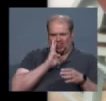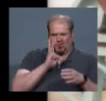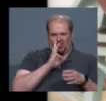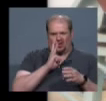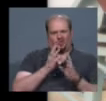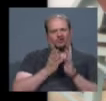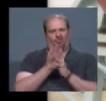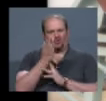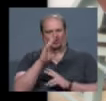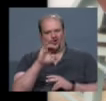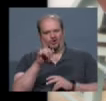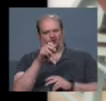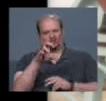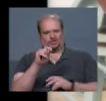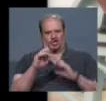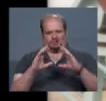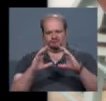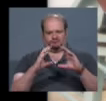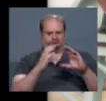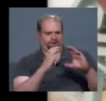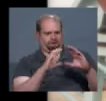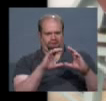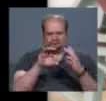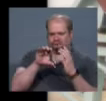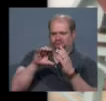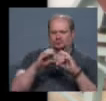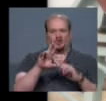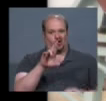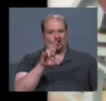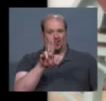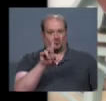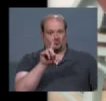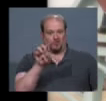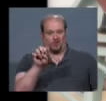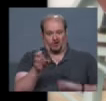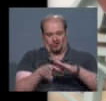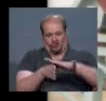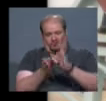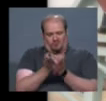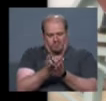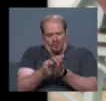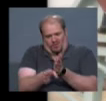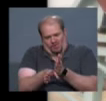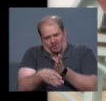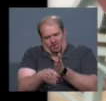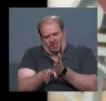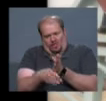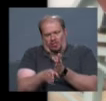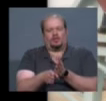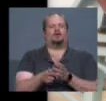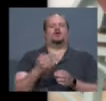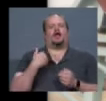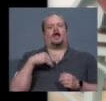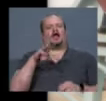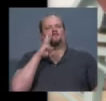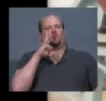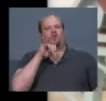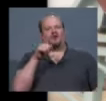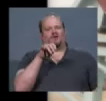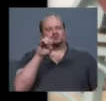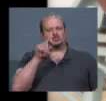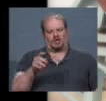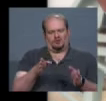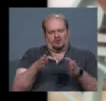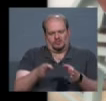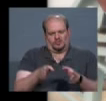jet to control the ship. So we don't have rudders. We actually steer by using the steerable water jets, and they have a bucket mechanism on them that'll